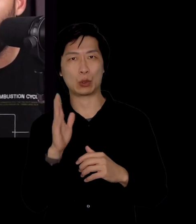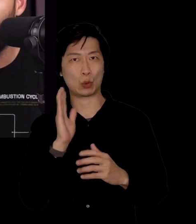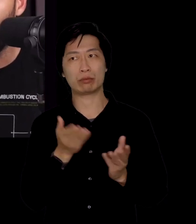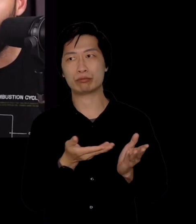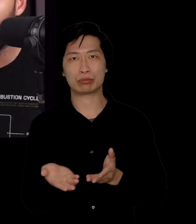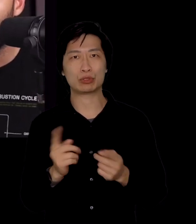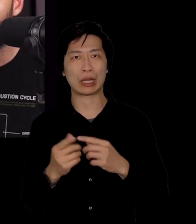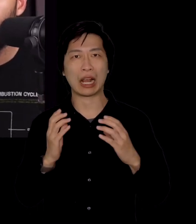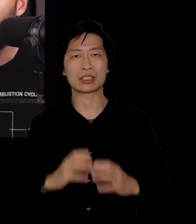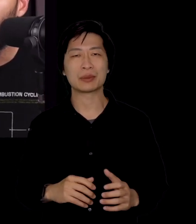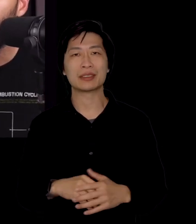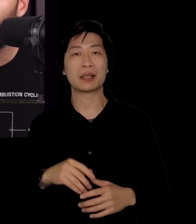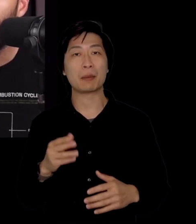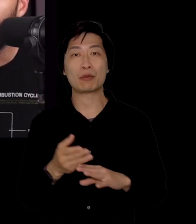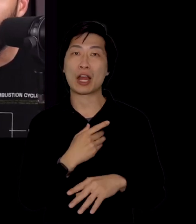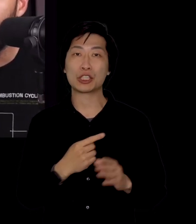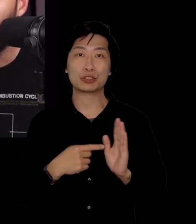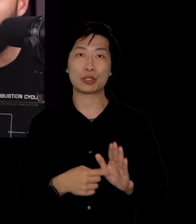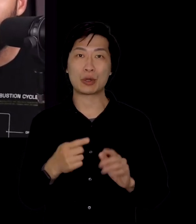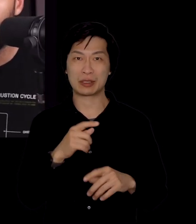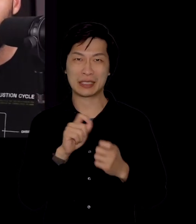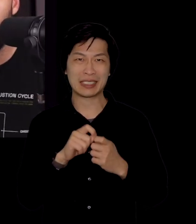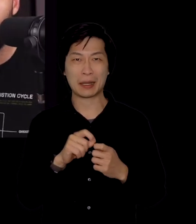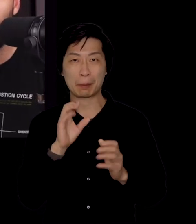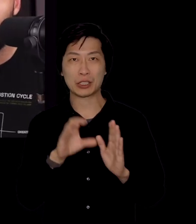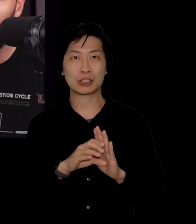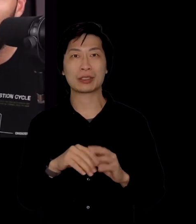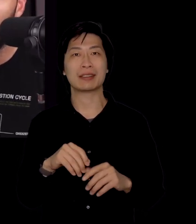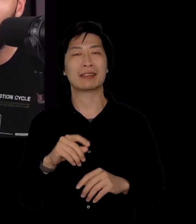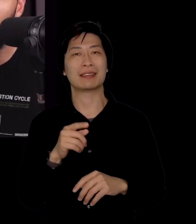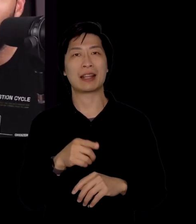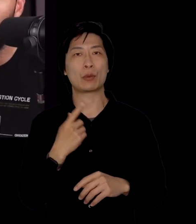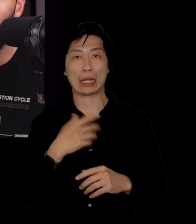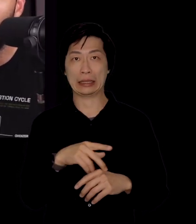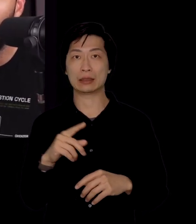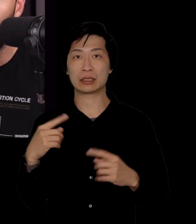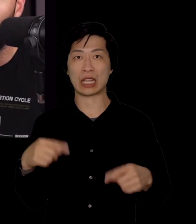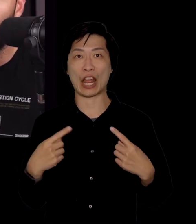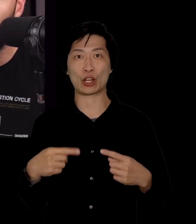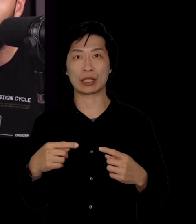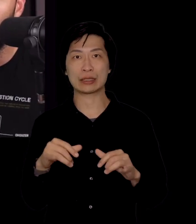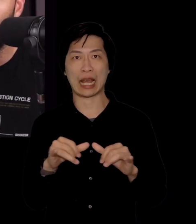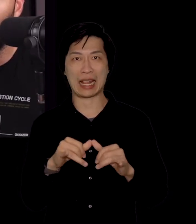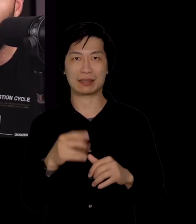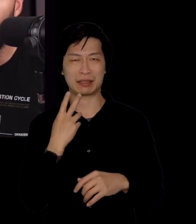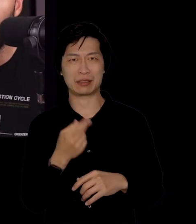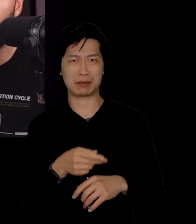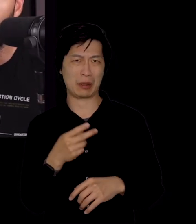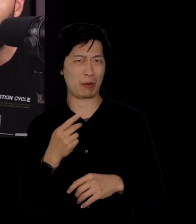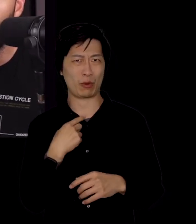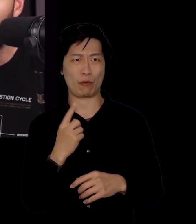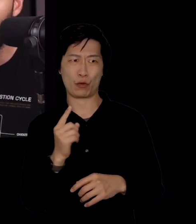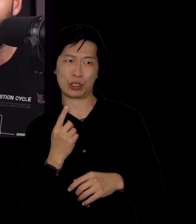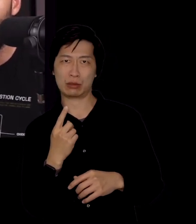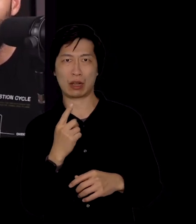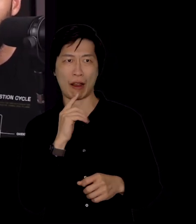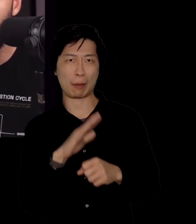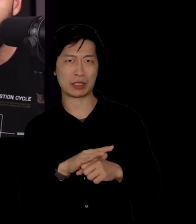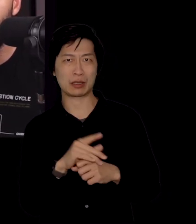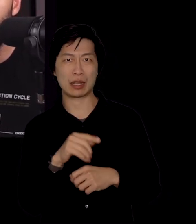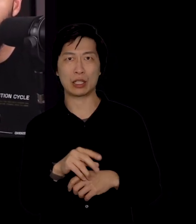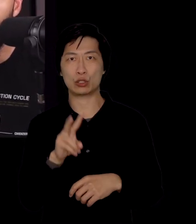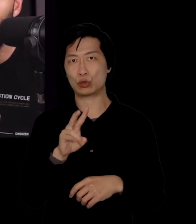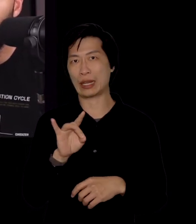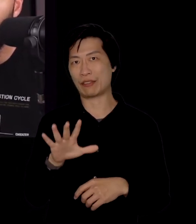and going out to customers. Before I show you those detailed pictures, here's what the tire size is going to be for the Cybertruck. I think this is probably one of the very first confirmations we have of